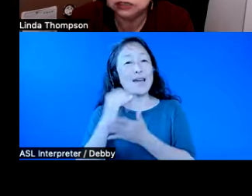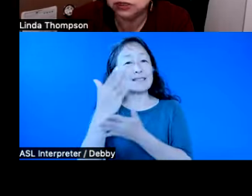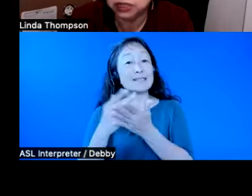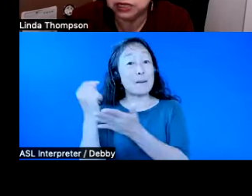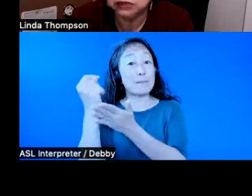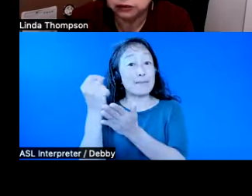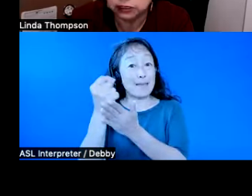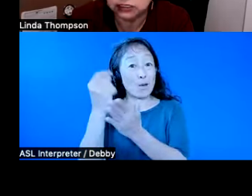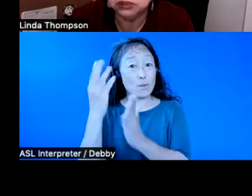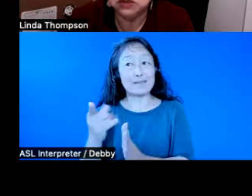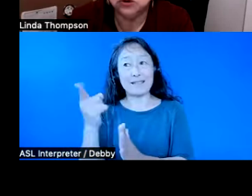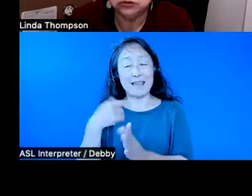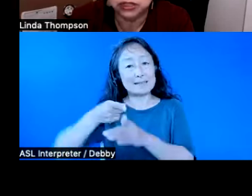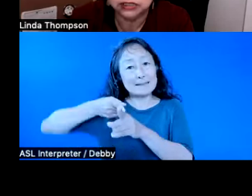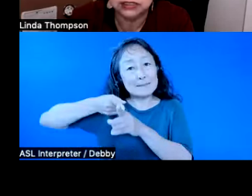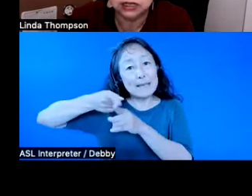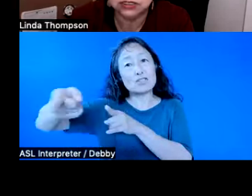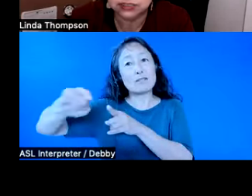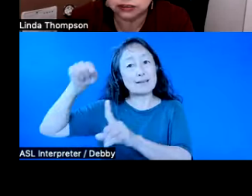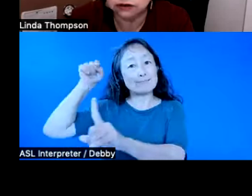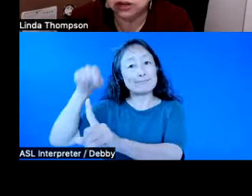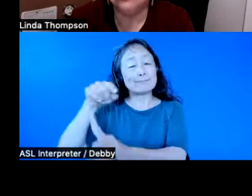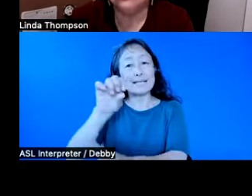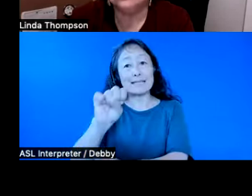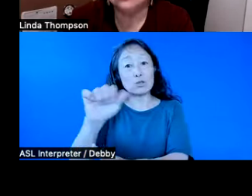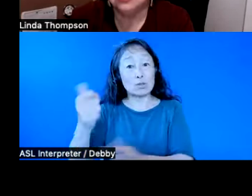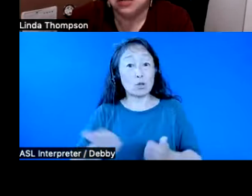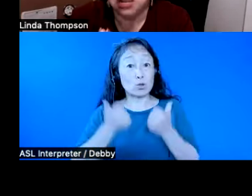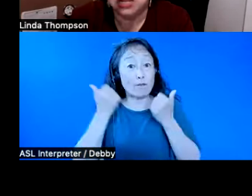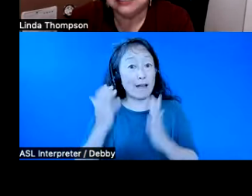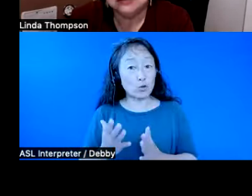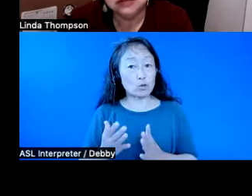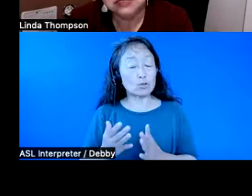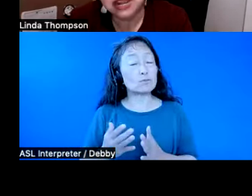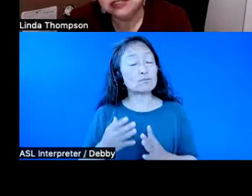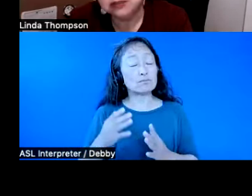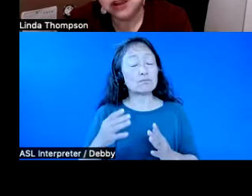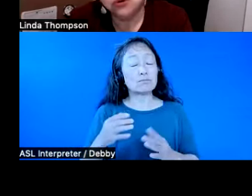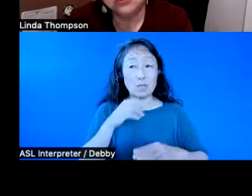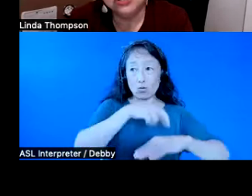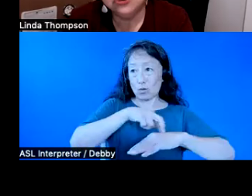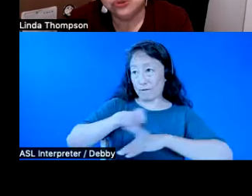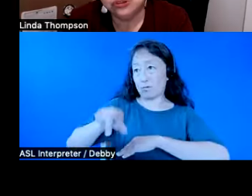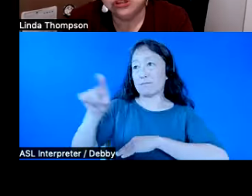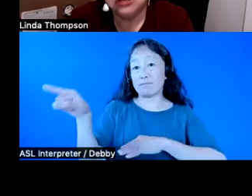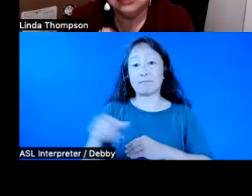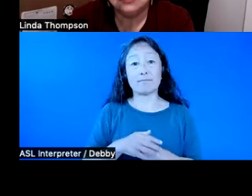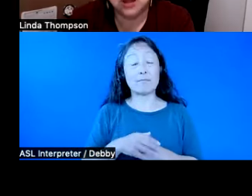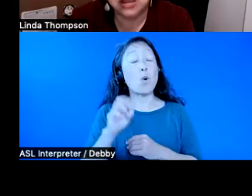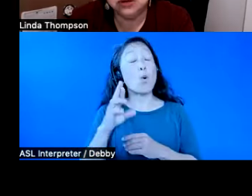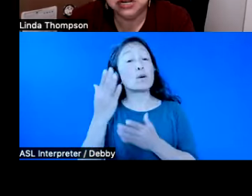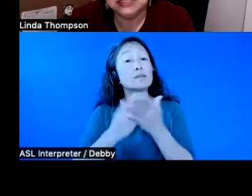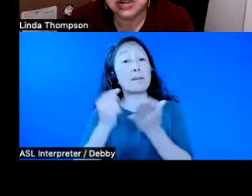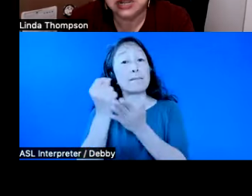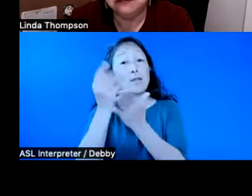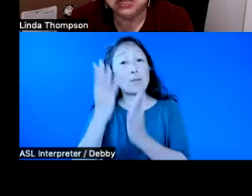this is what they work with, is sexual assault survivors. And sometimes they have some that work with youth. So I